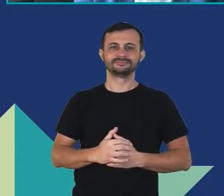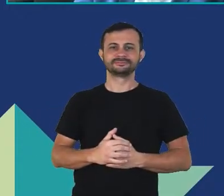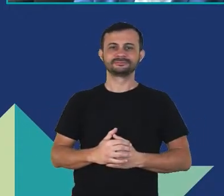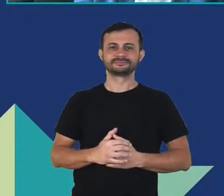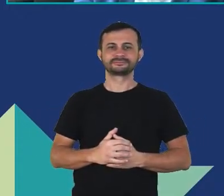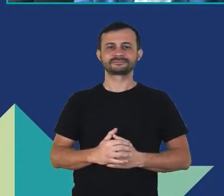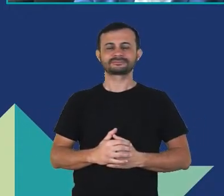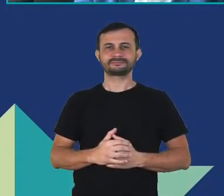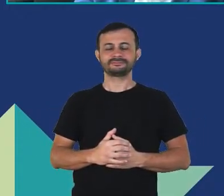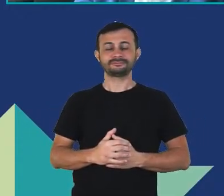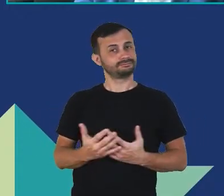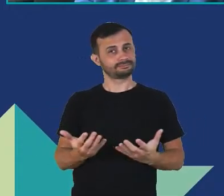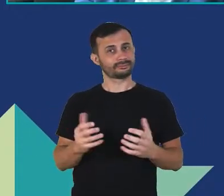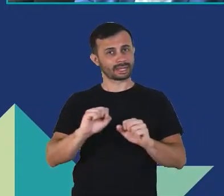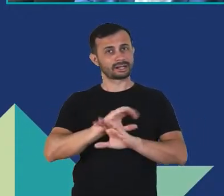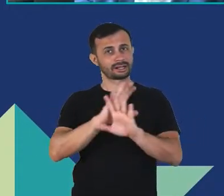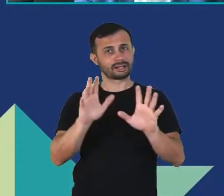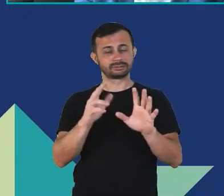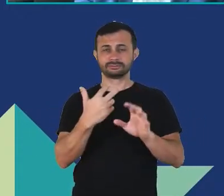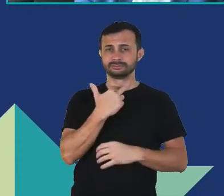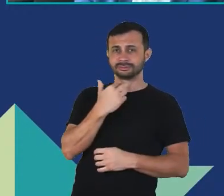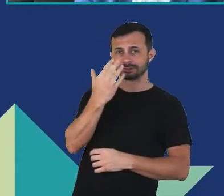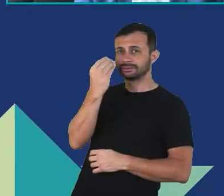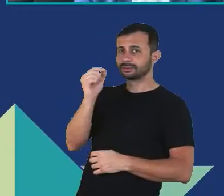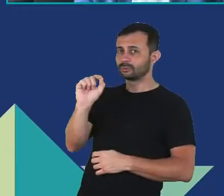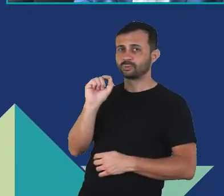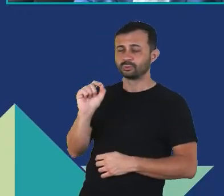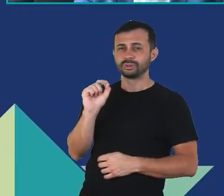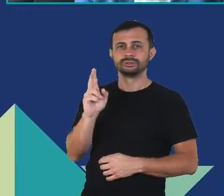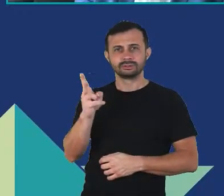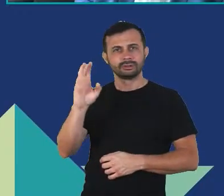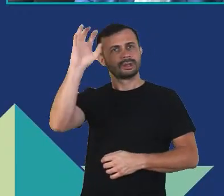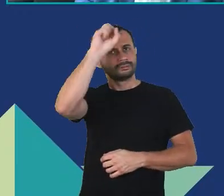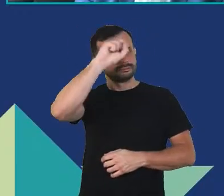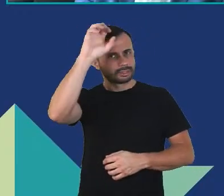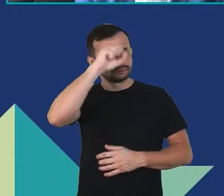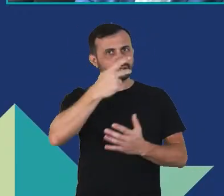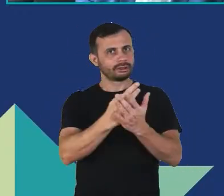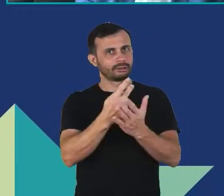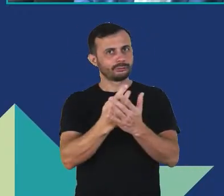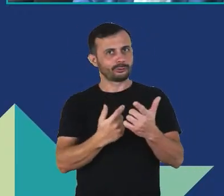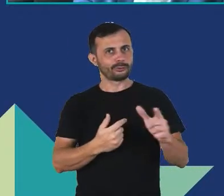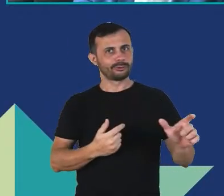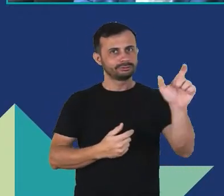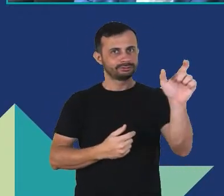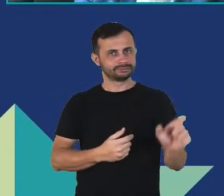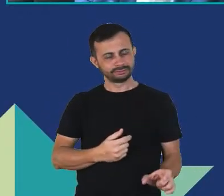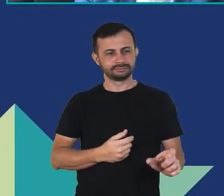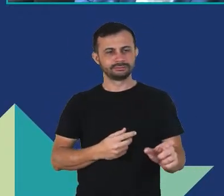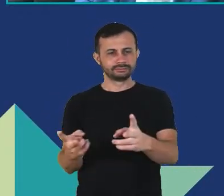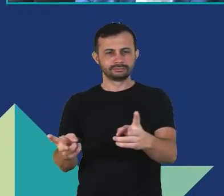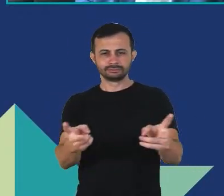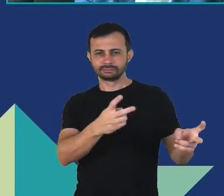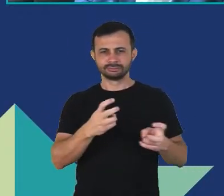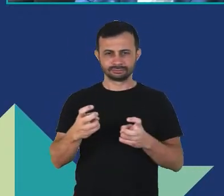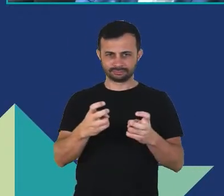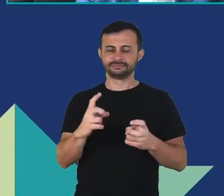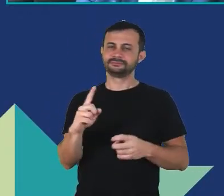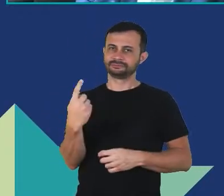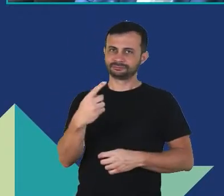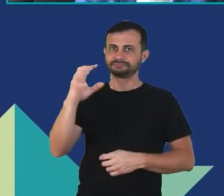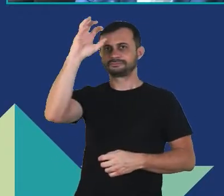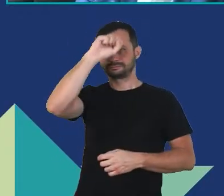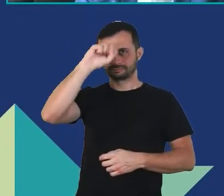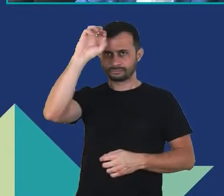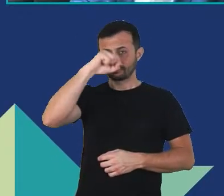we need to learn from mistakes of others, because we don't live long enough to make our own mistakes. So I'm going to conclude here,